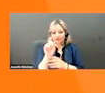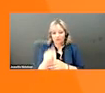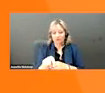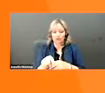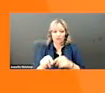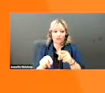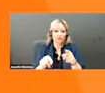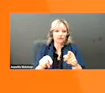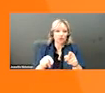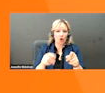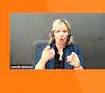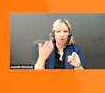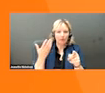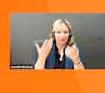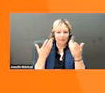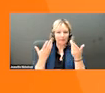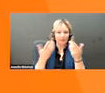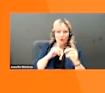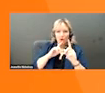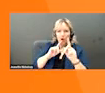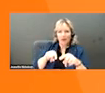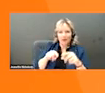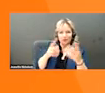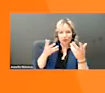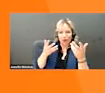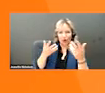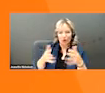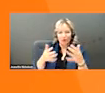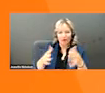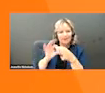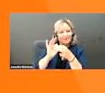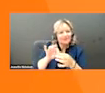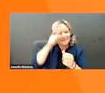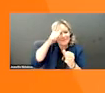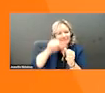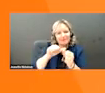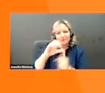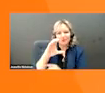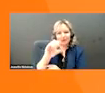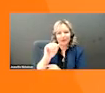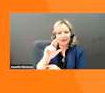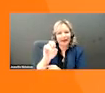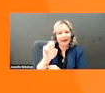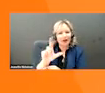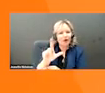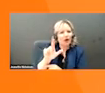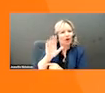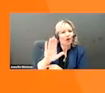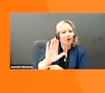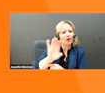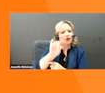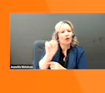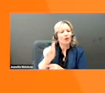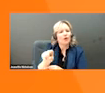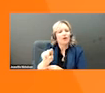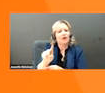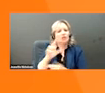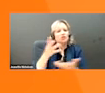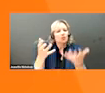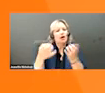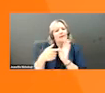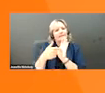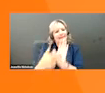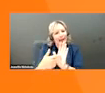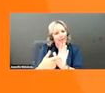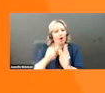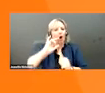what you wanted to say about Carol's question regarding any good examples from RFPs that you've worked with in the past or grant